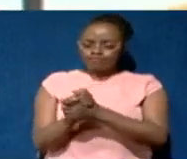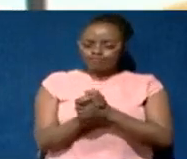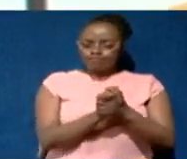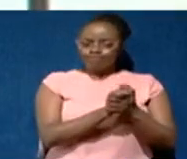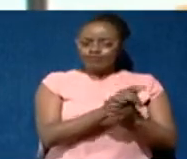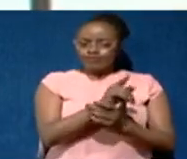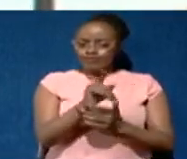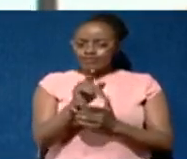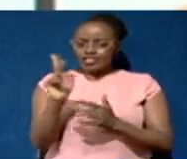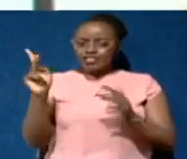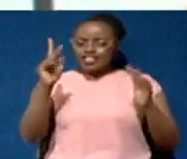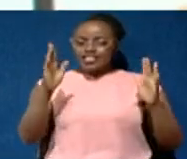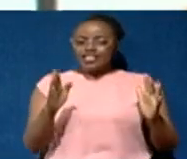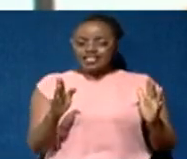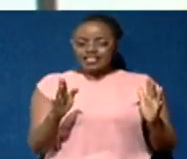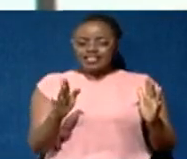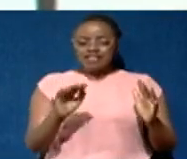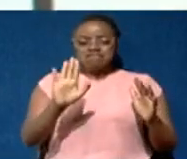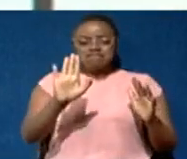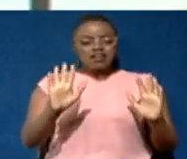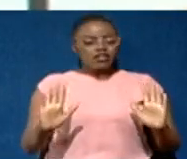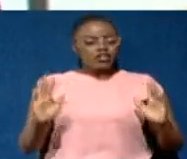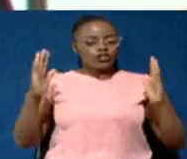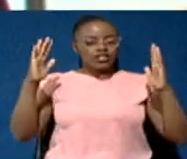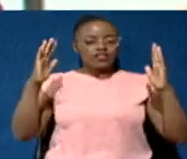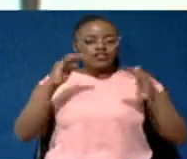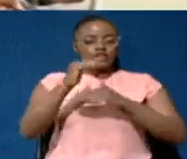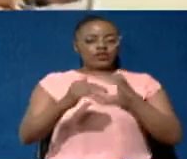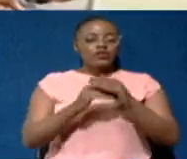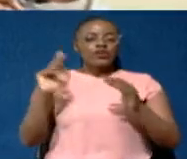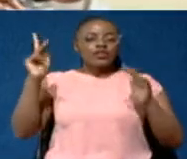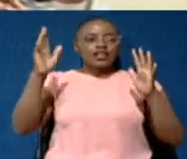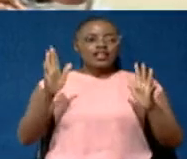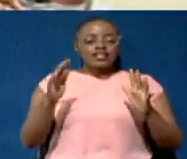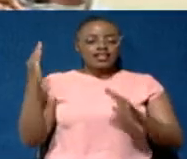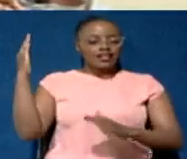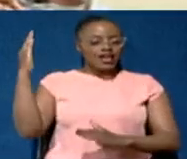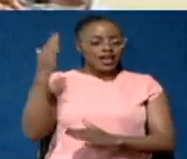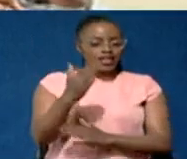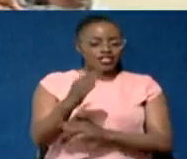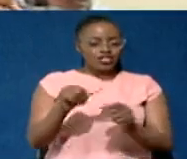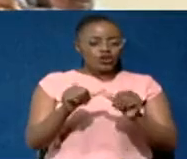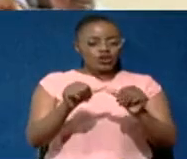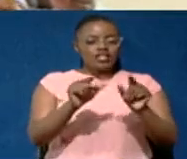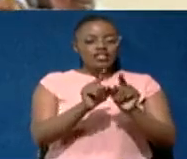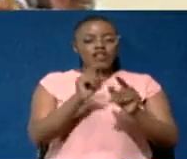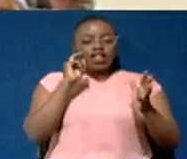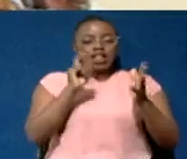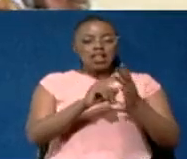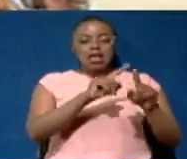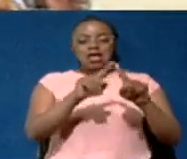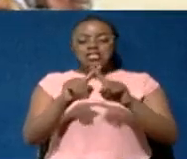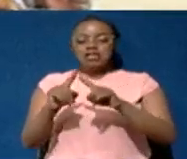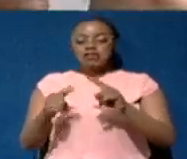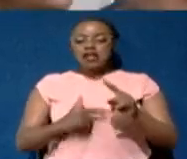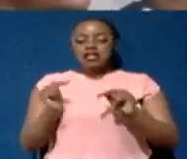zake na pongezi zake. He went straight into proceedings by recognizing various